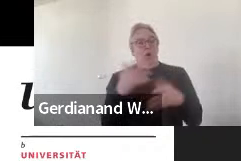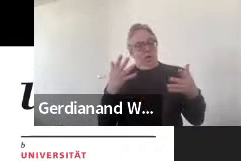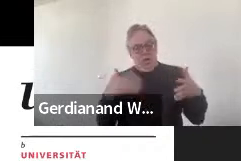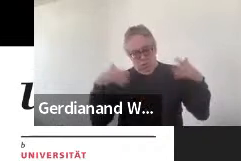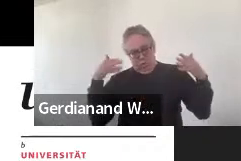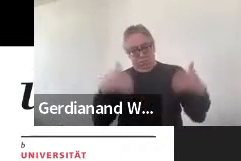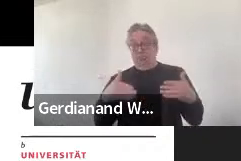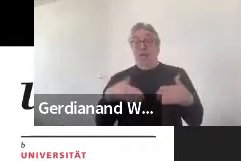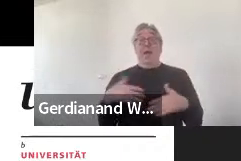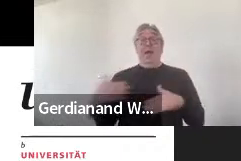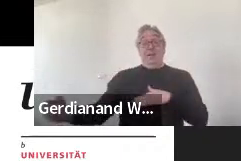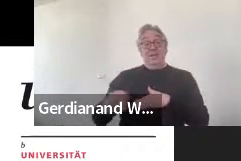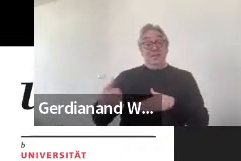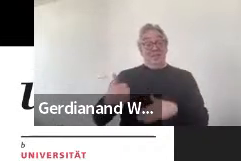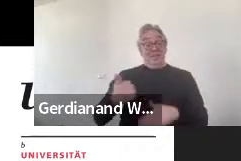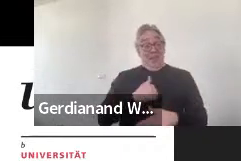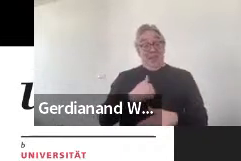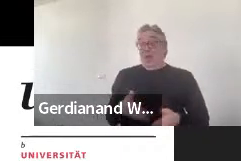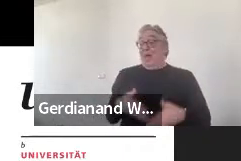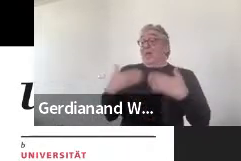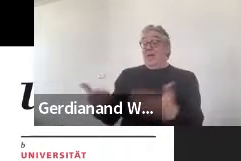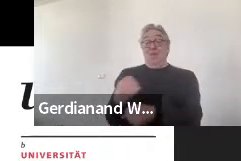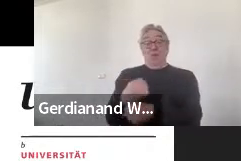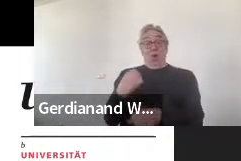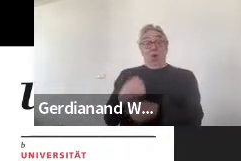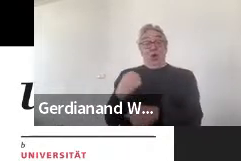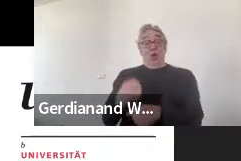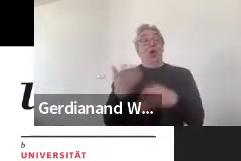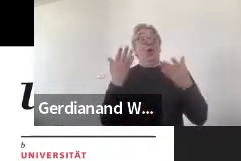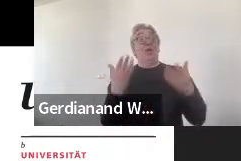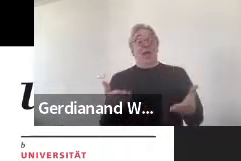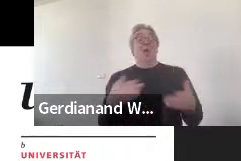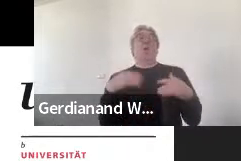jobs to person. So now I'm independent."